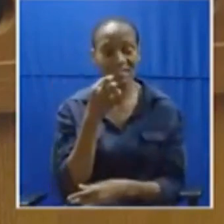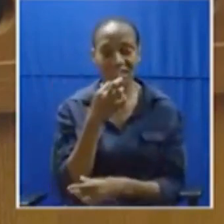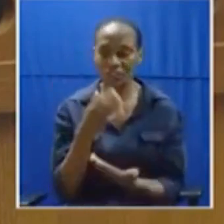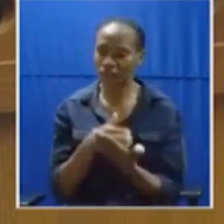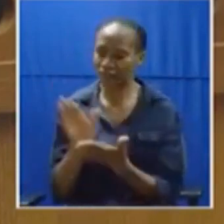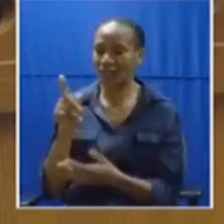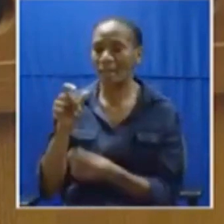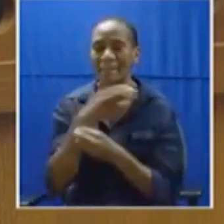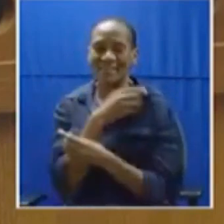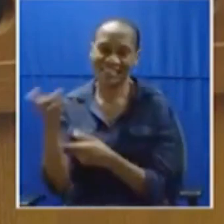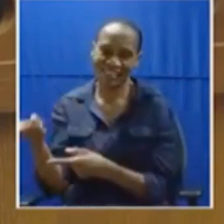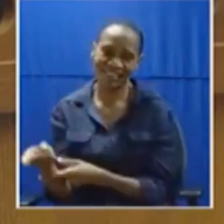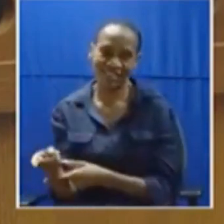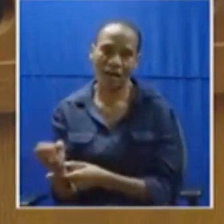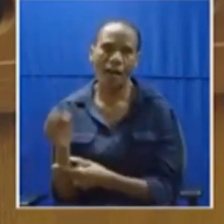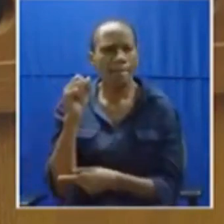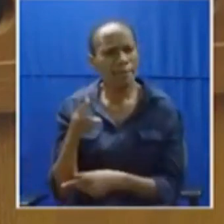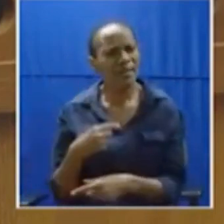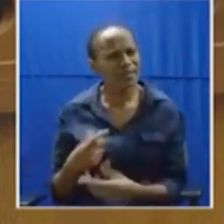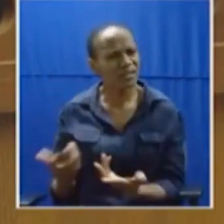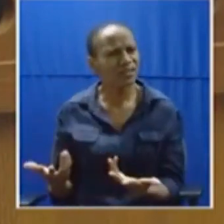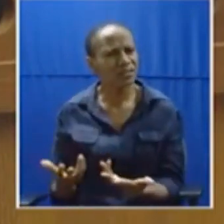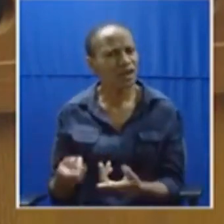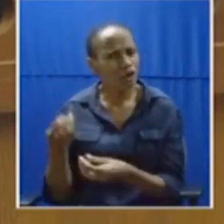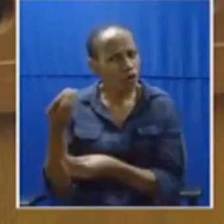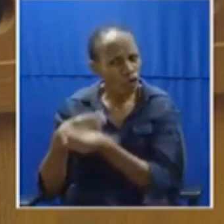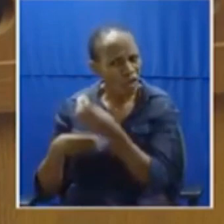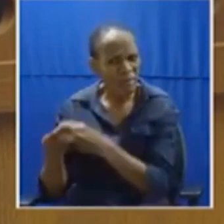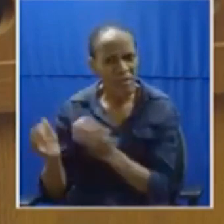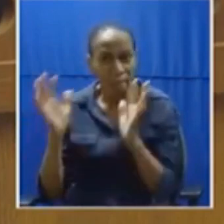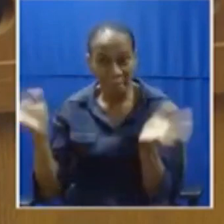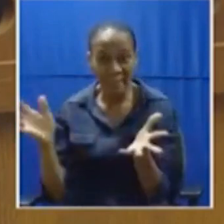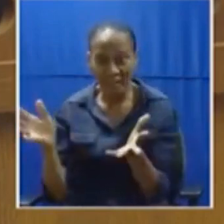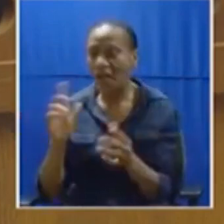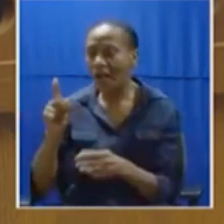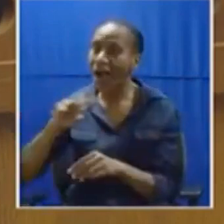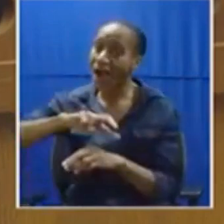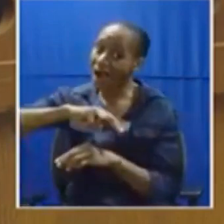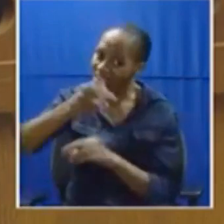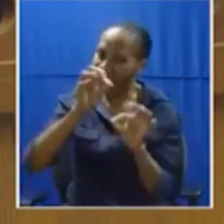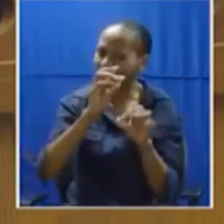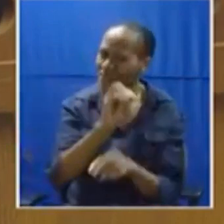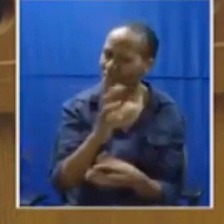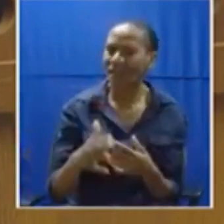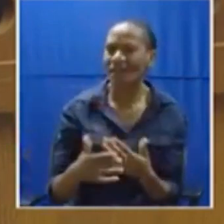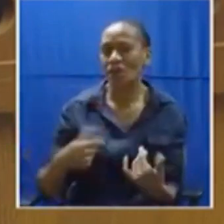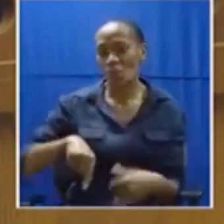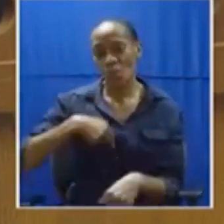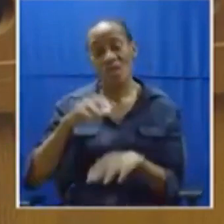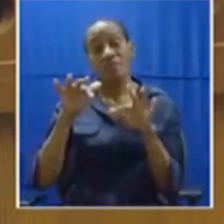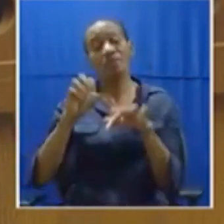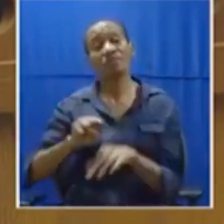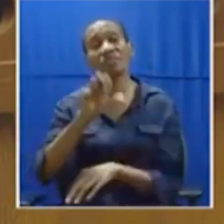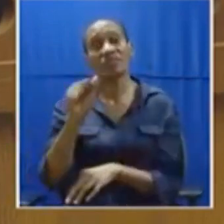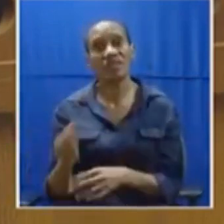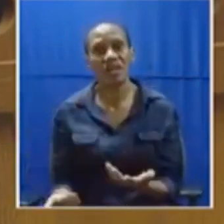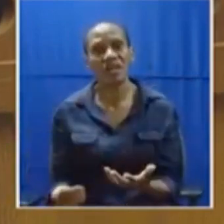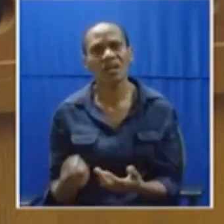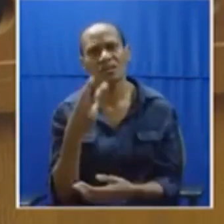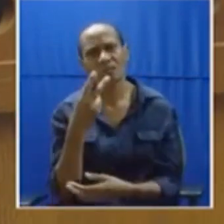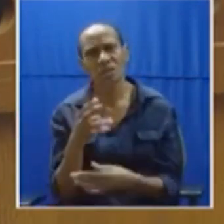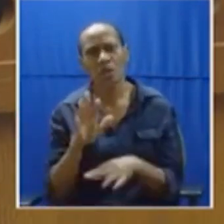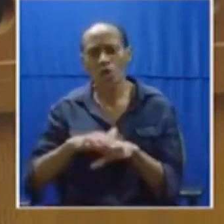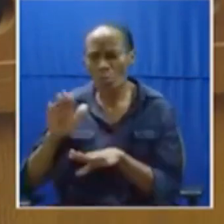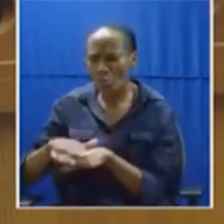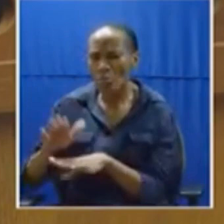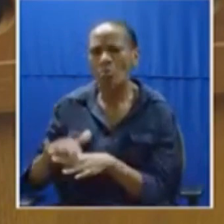she was just the tip of a corrupt iceberg, and that we, the people of South Africa, were headed on a direct collision path with this